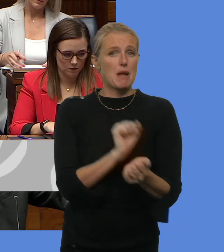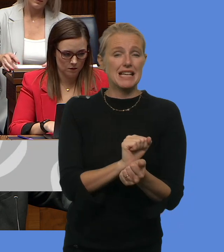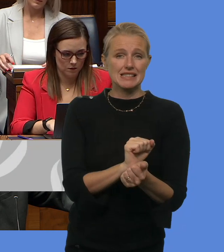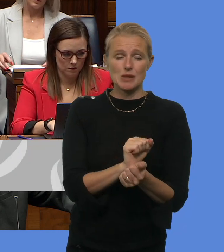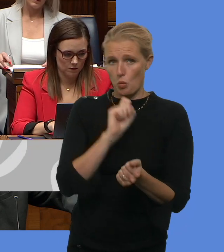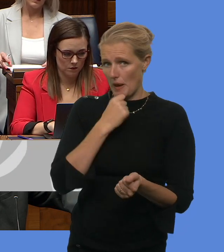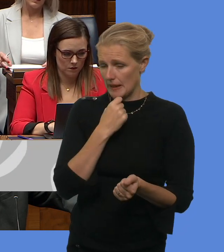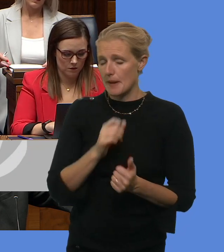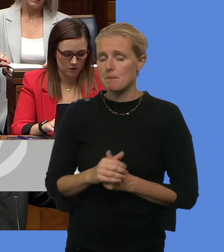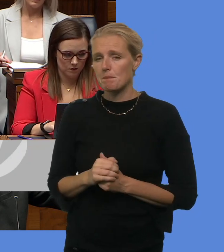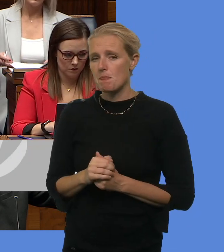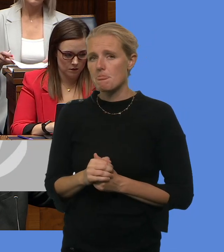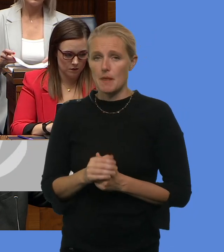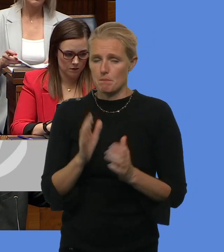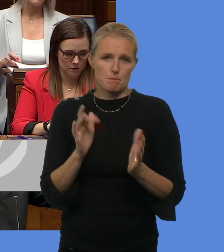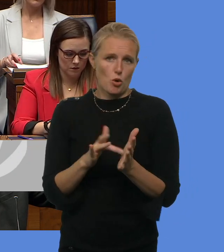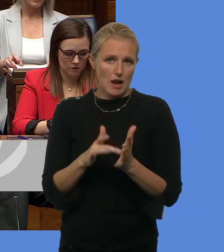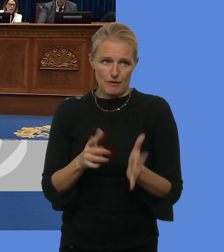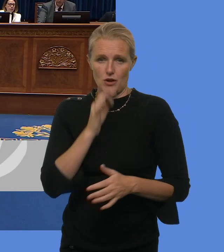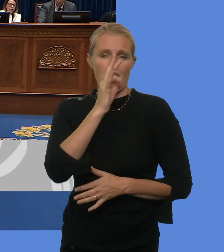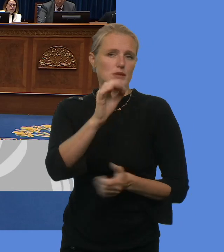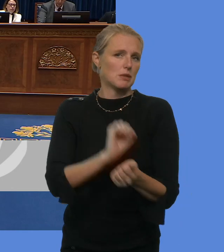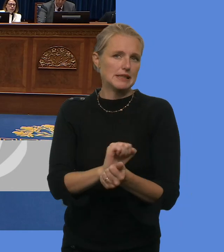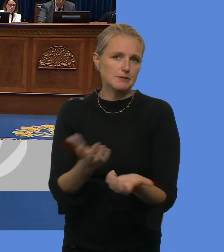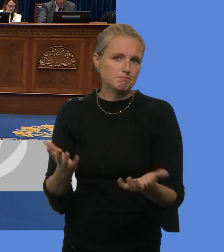be, is being requested.